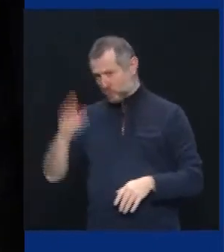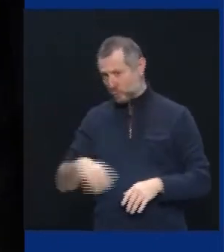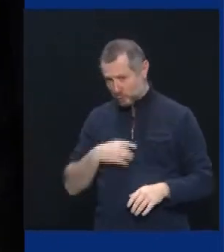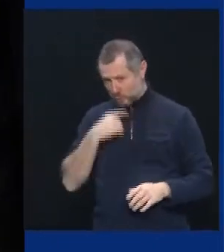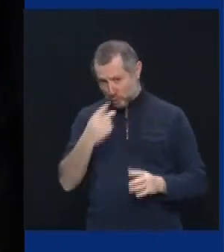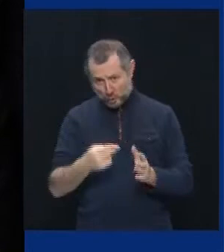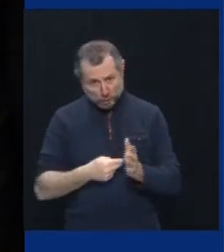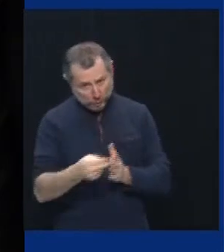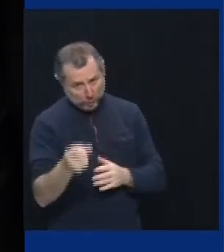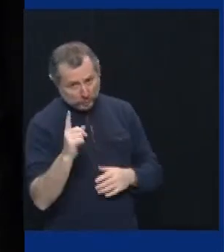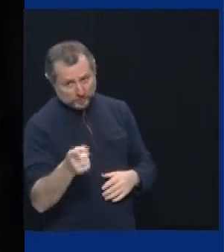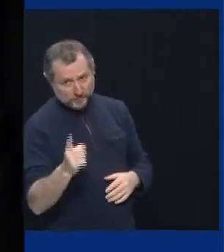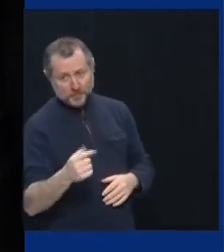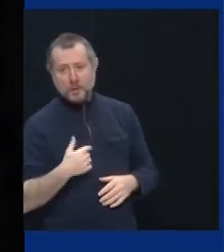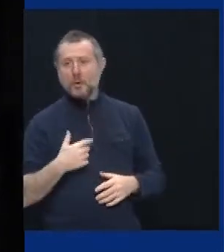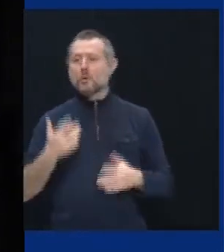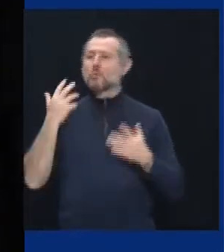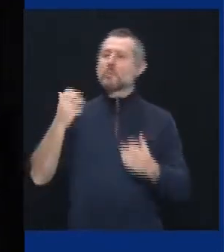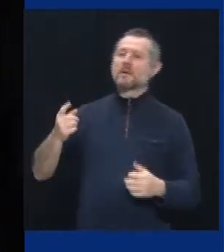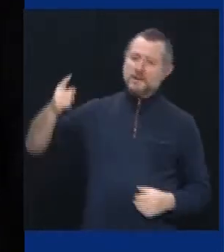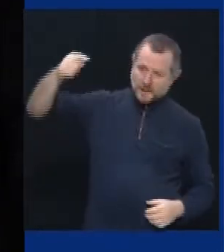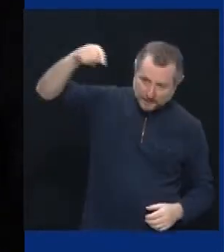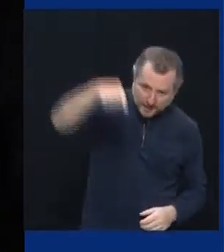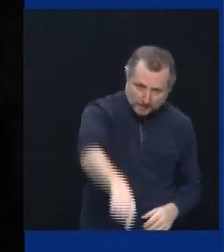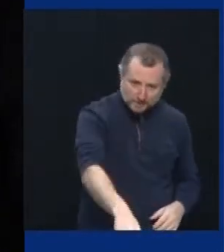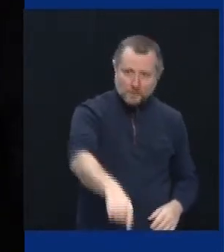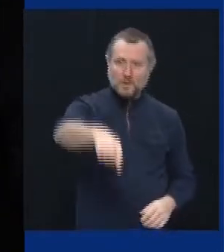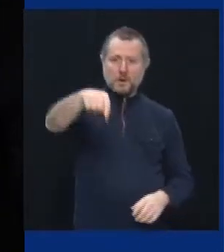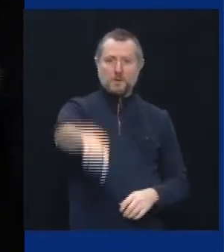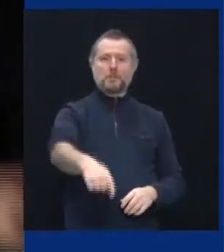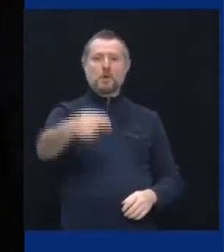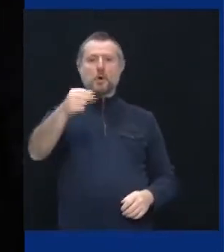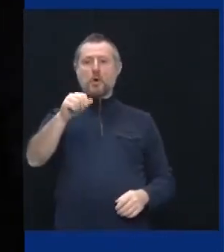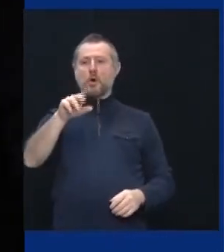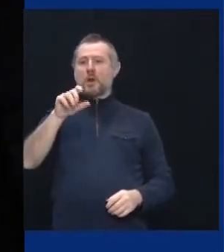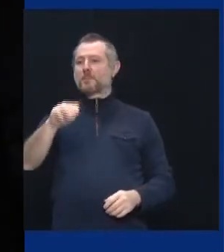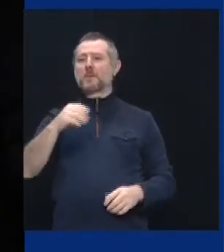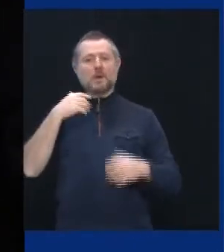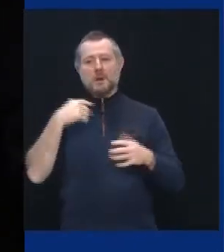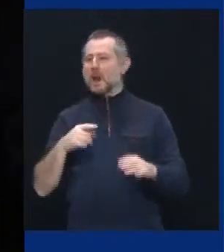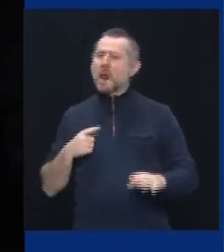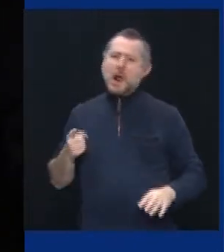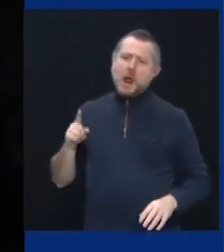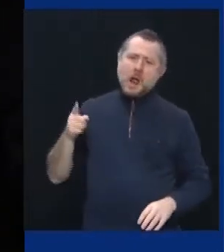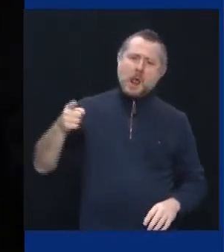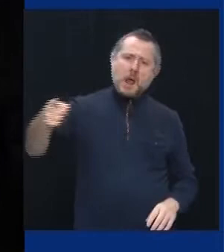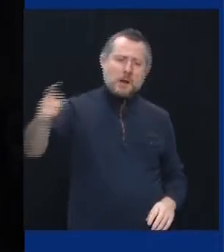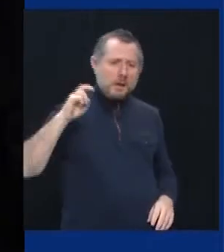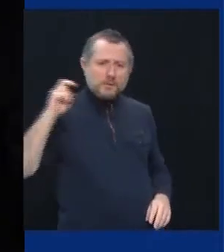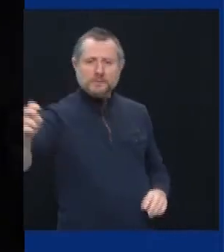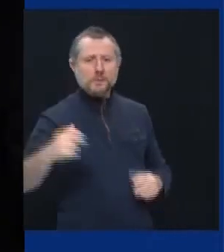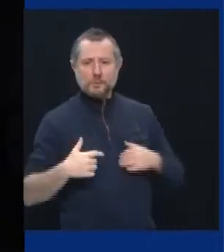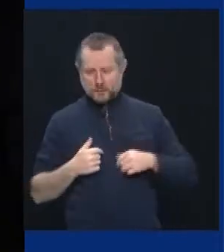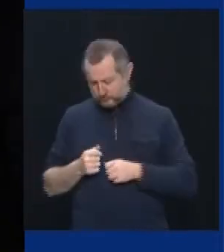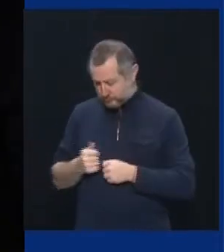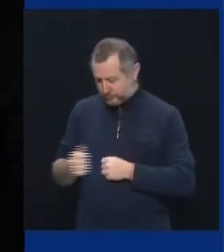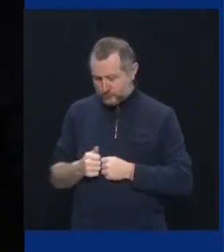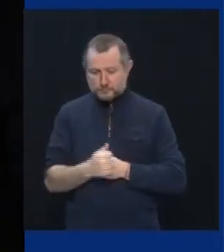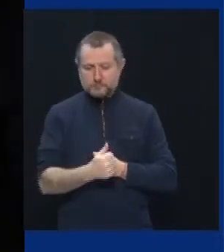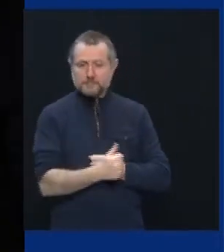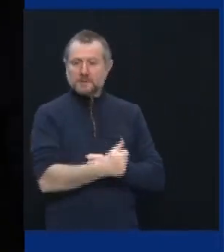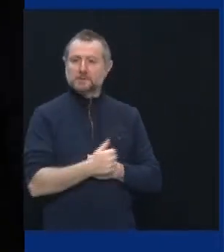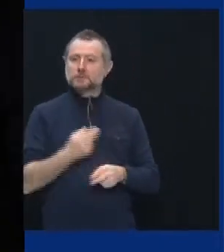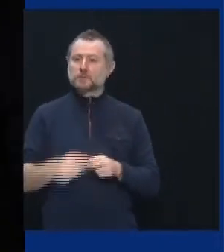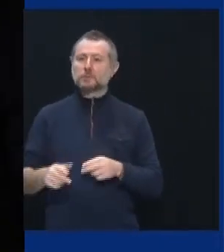I want it in Harlem. I want it in walking distance. We had Wally, okay? We wanted the